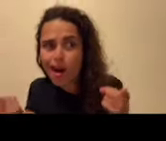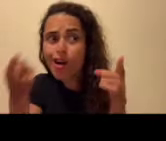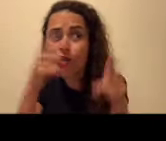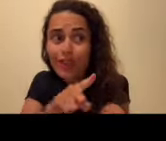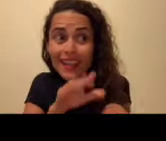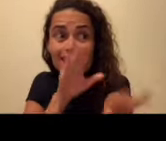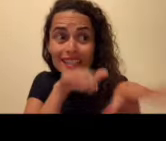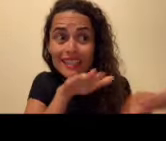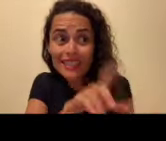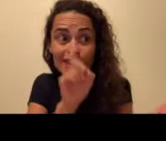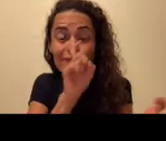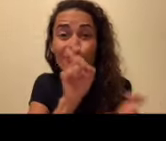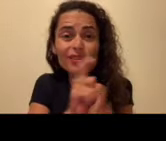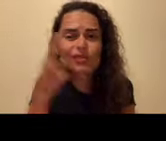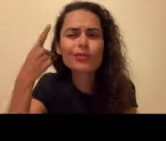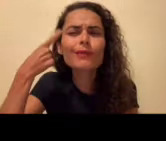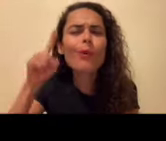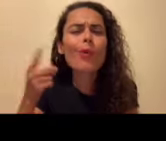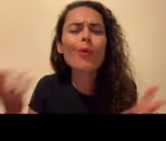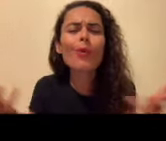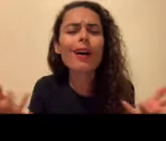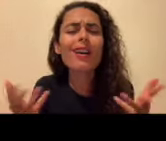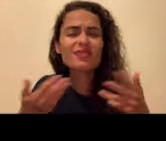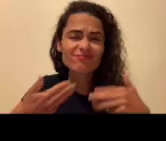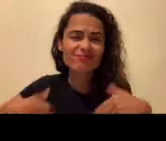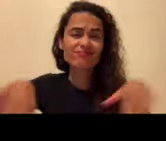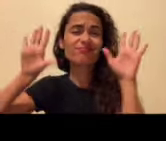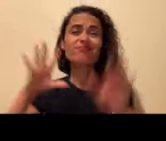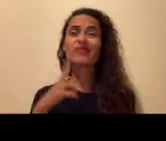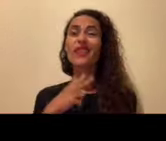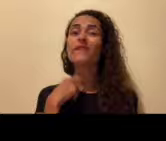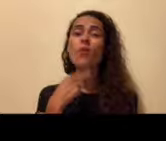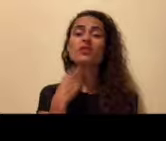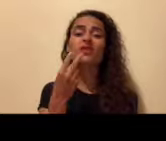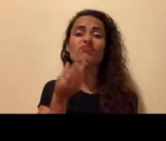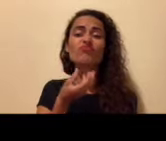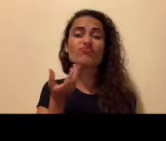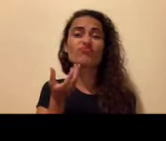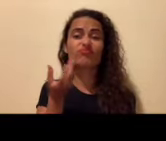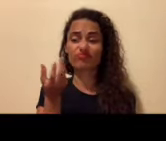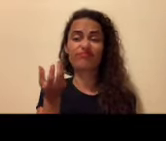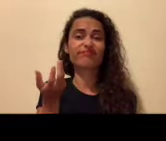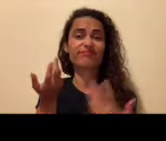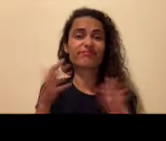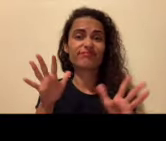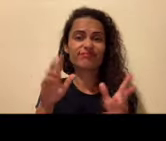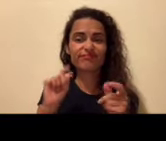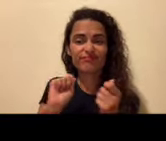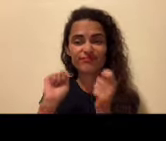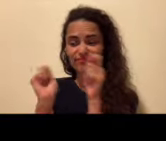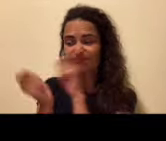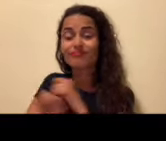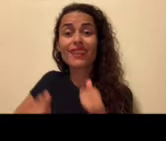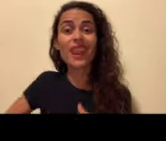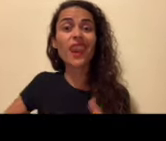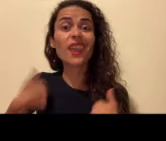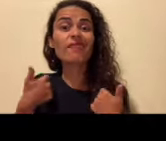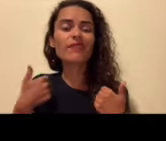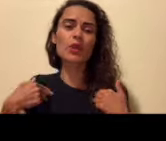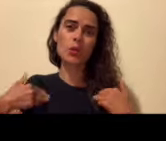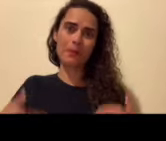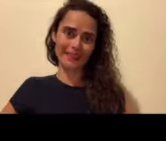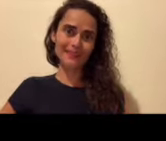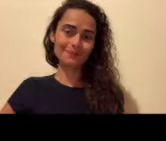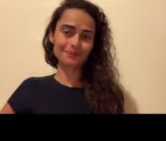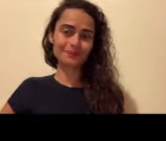human to profess his love to her before the passing of 5 full moons. Otherwise, she will be unable to live as a mermaid or